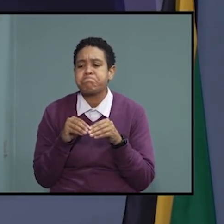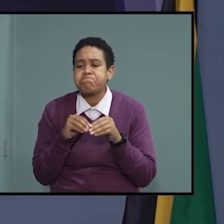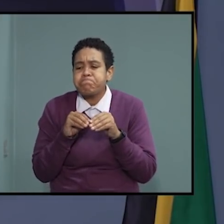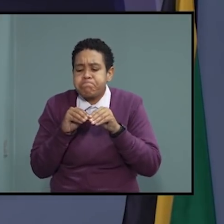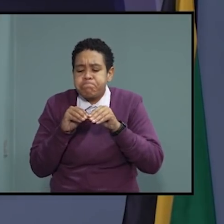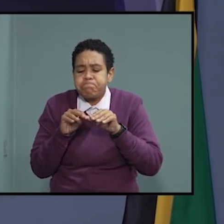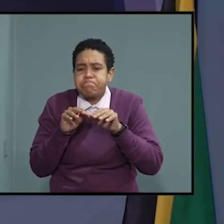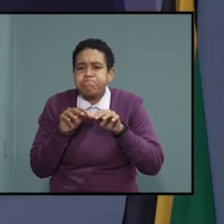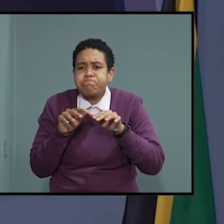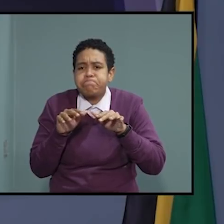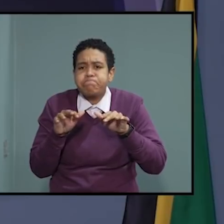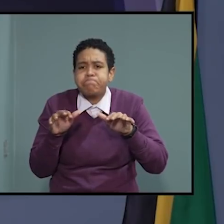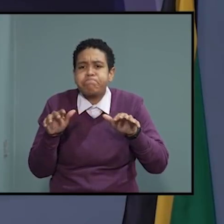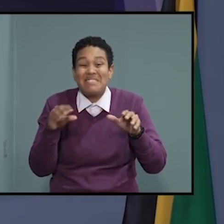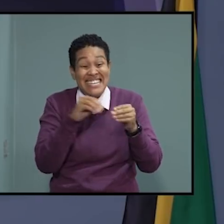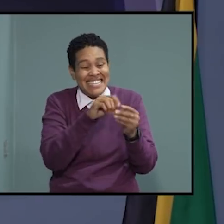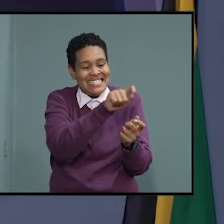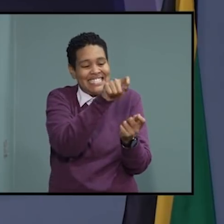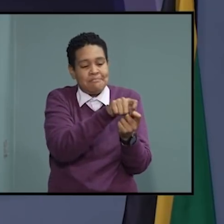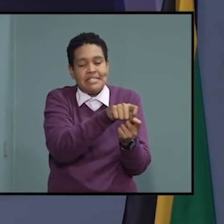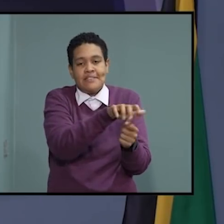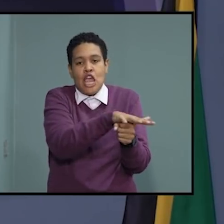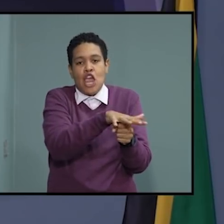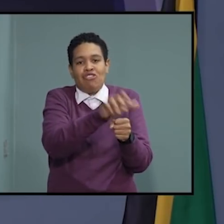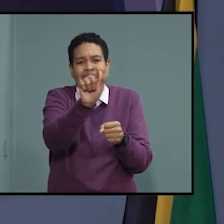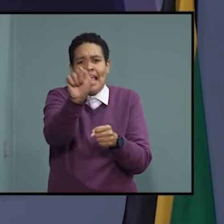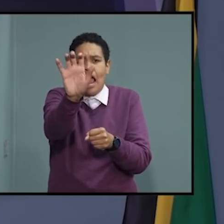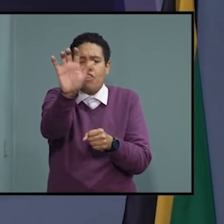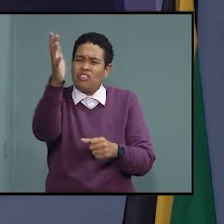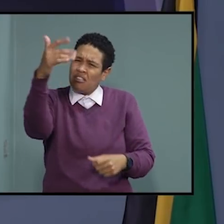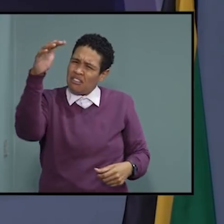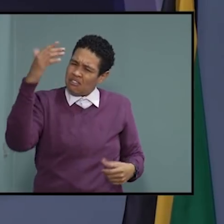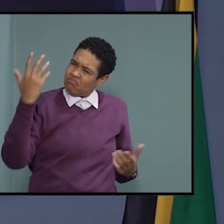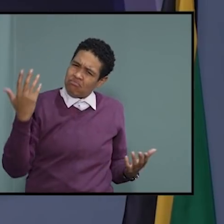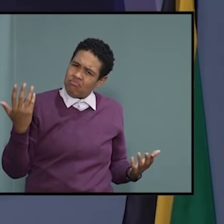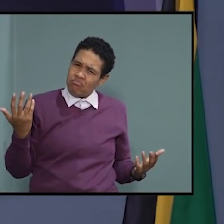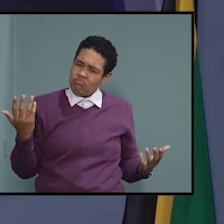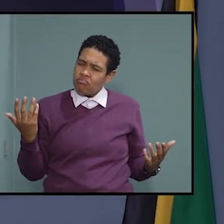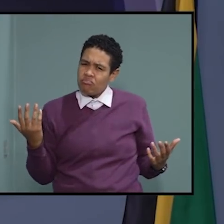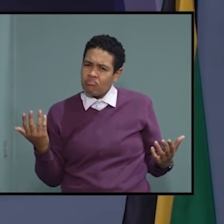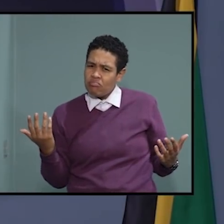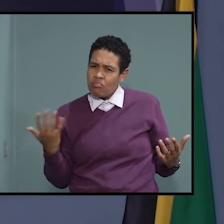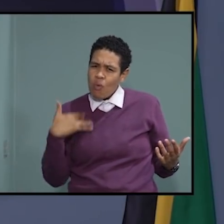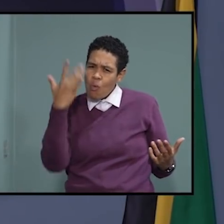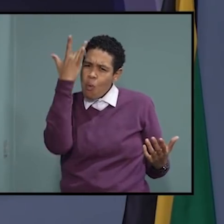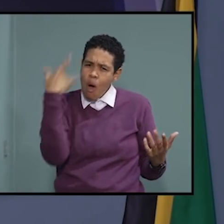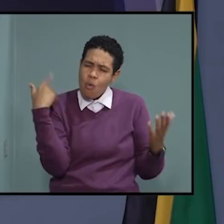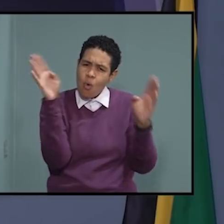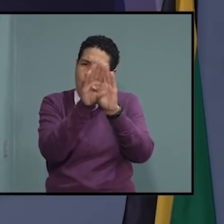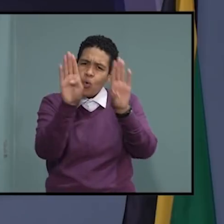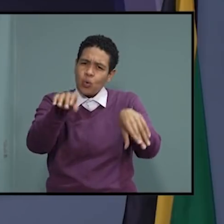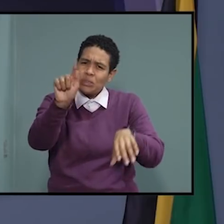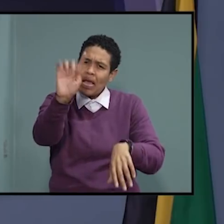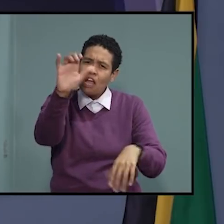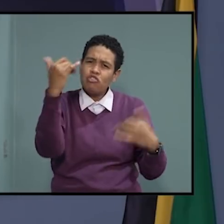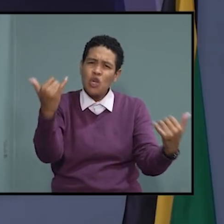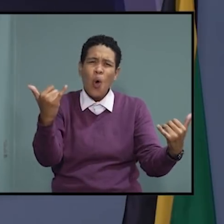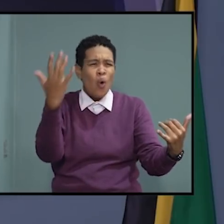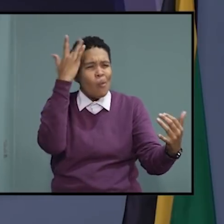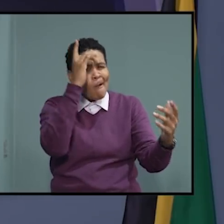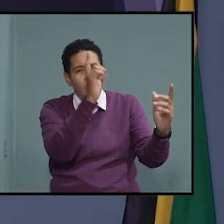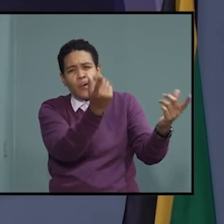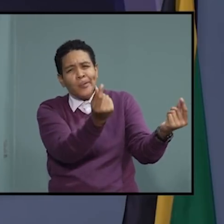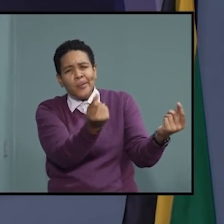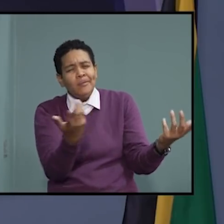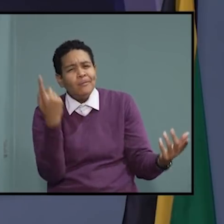a particular geographic area. The reason why we are looking at putting in the lockdown now on St. Catherine